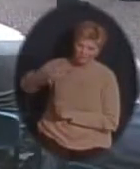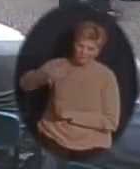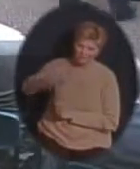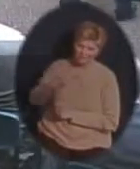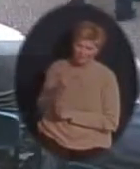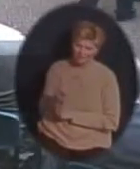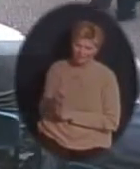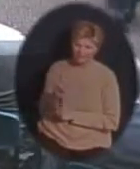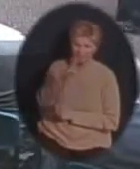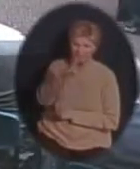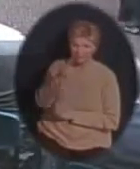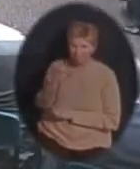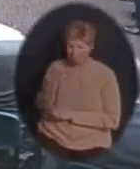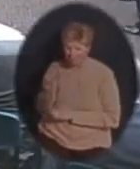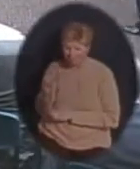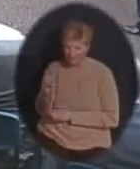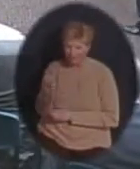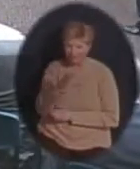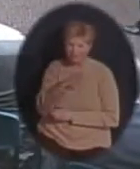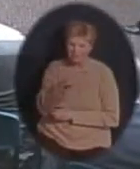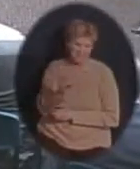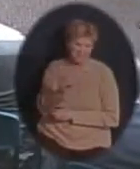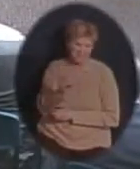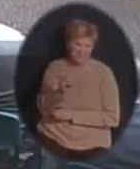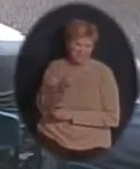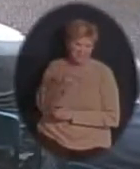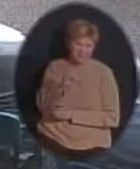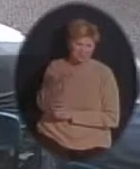and Sunil took the state championship.